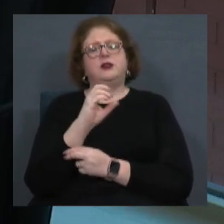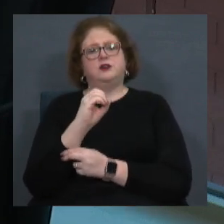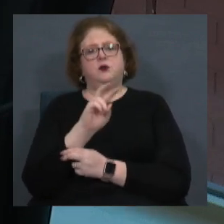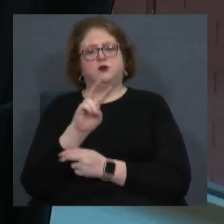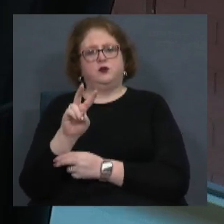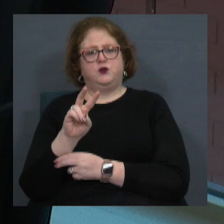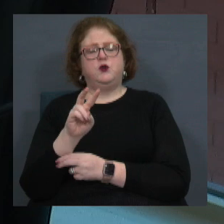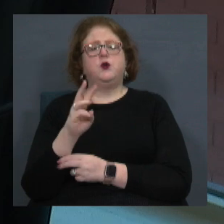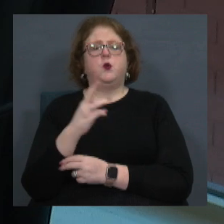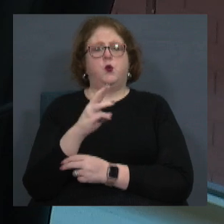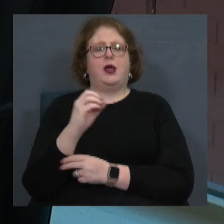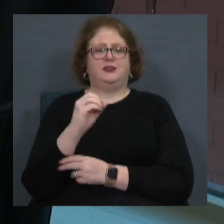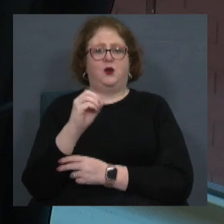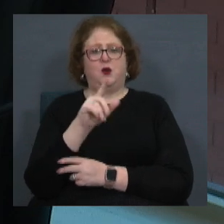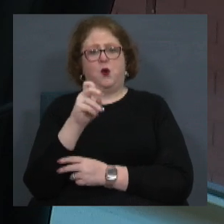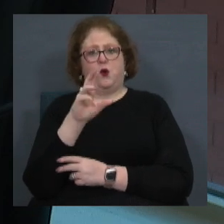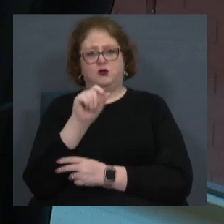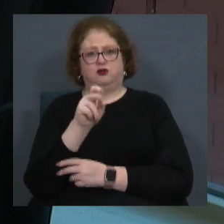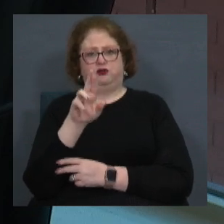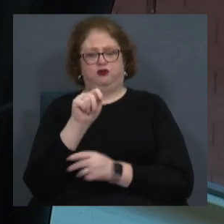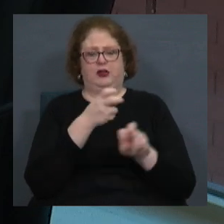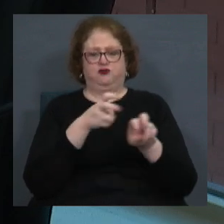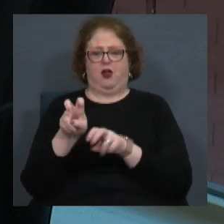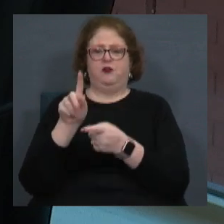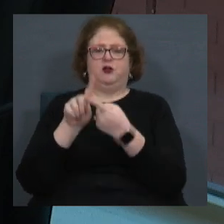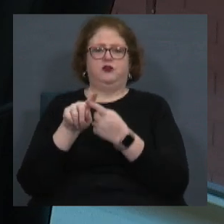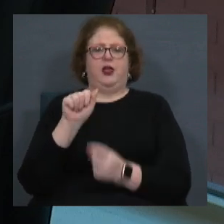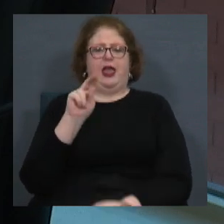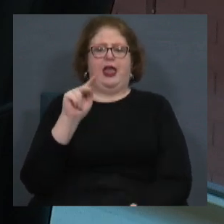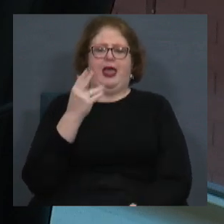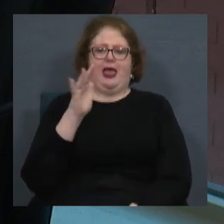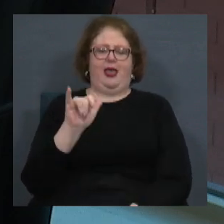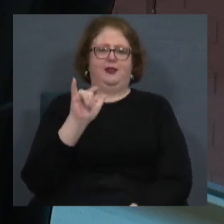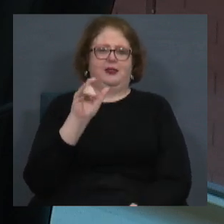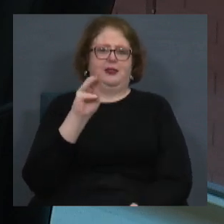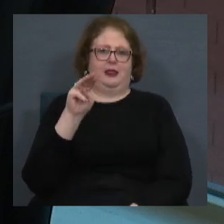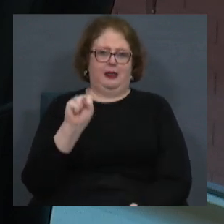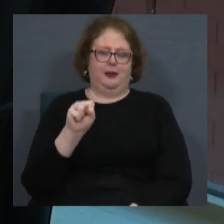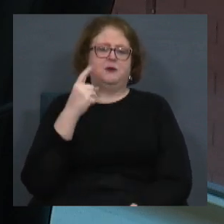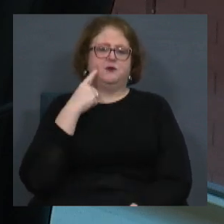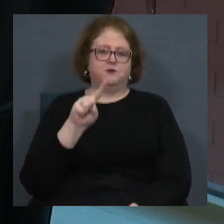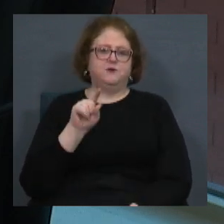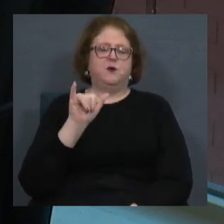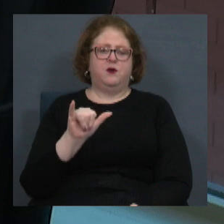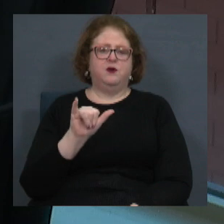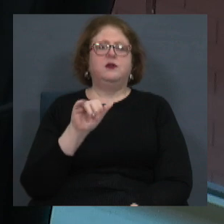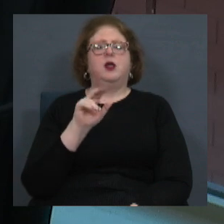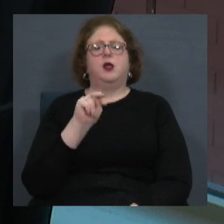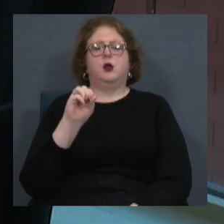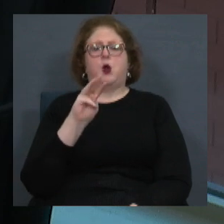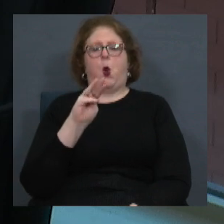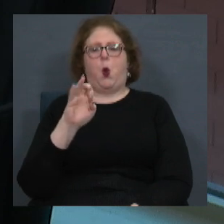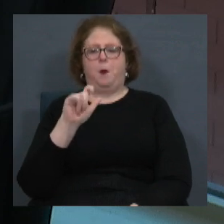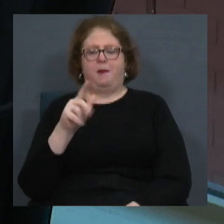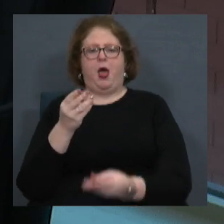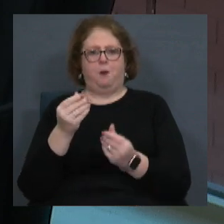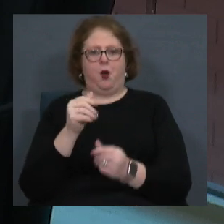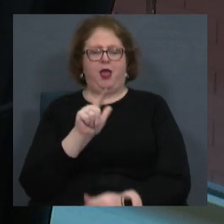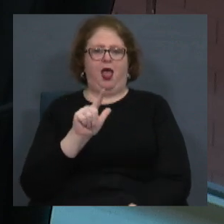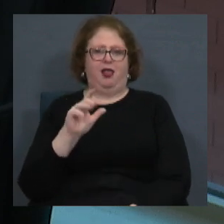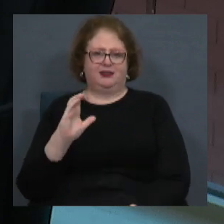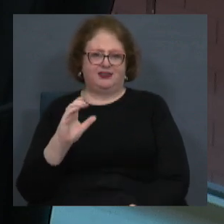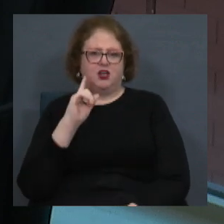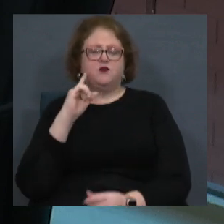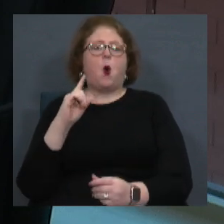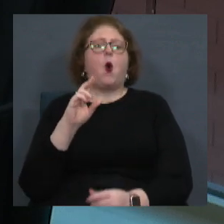Street from the City of Little Rock, Arkansas to Anthony Lemons, owner of No Mail Properties LLC, to be used for neighborhood revitalization programs and